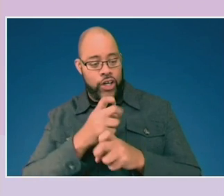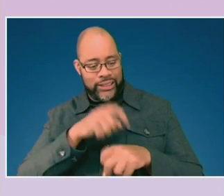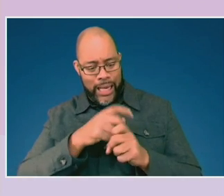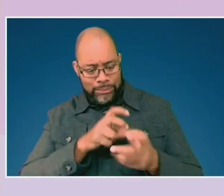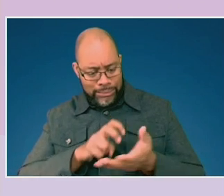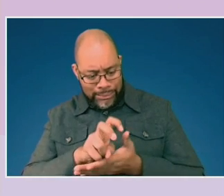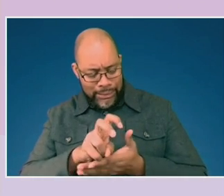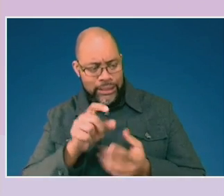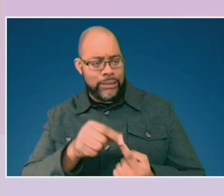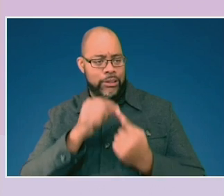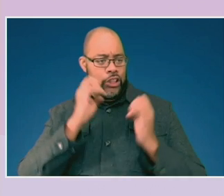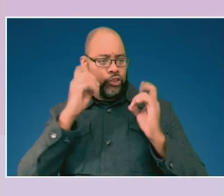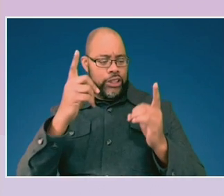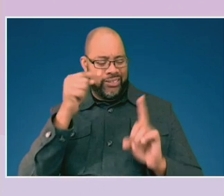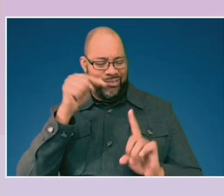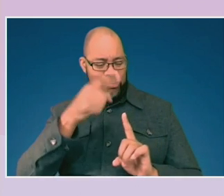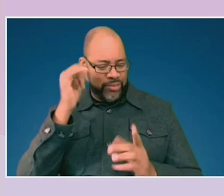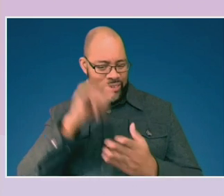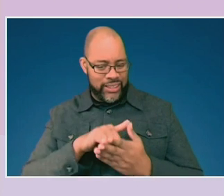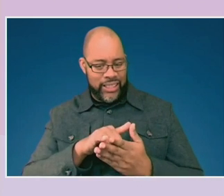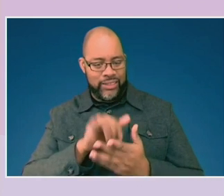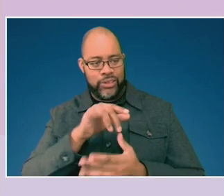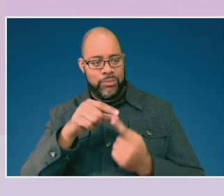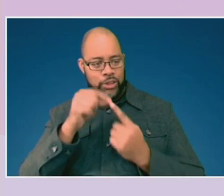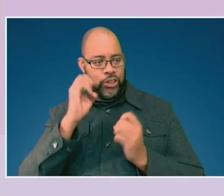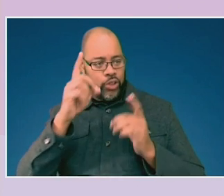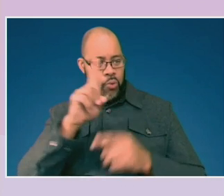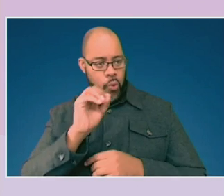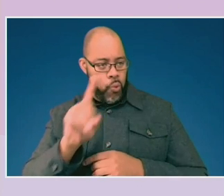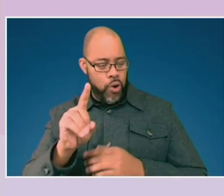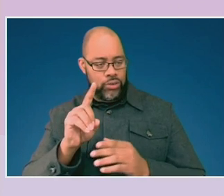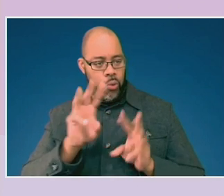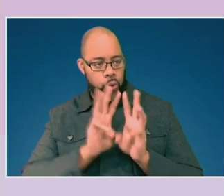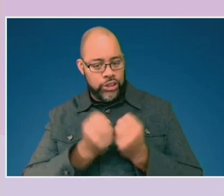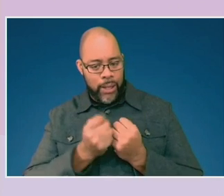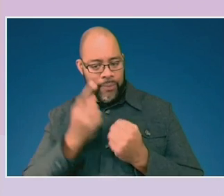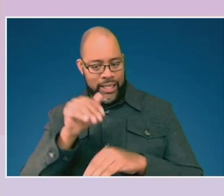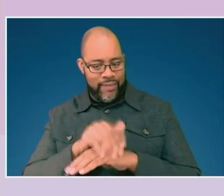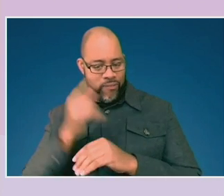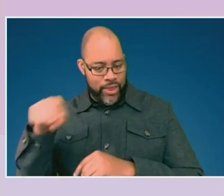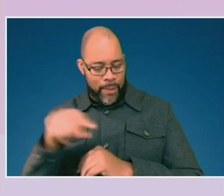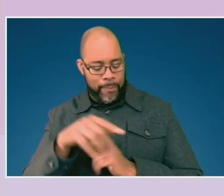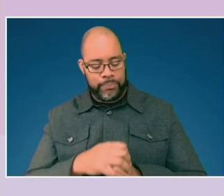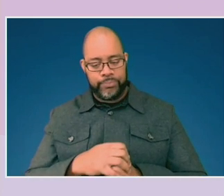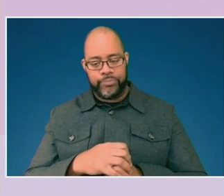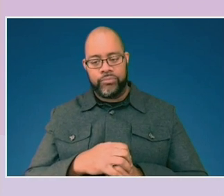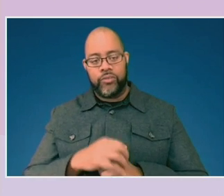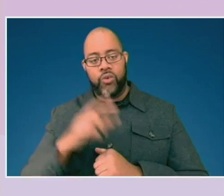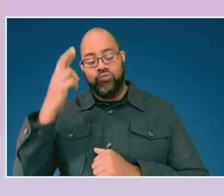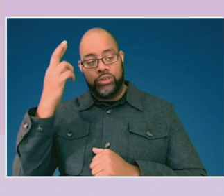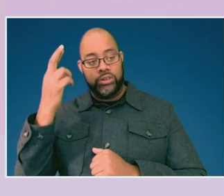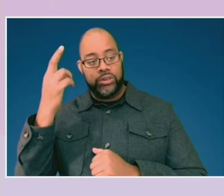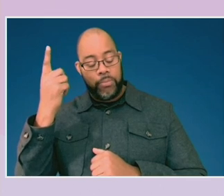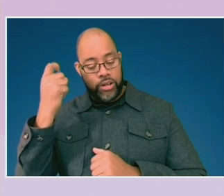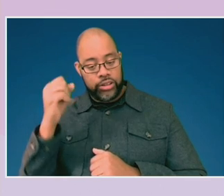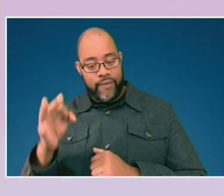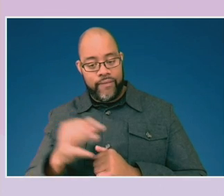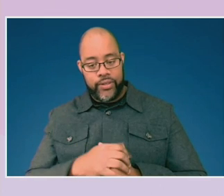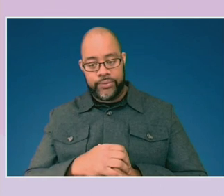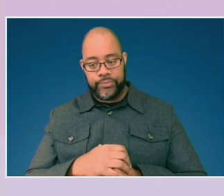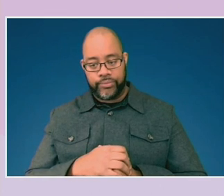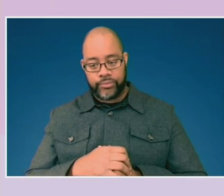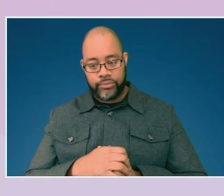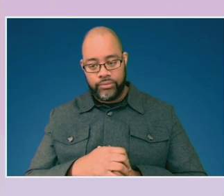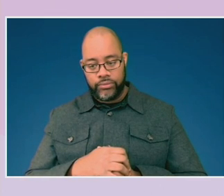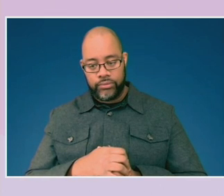education. We did a special education 101 workshop in the evening for them. Because of our